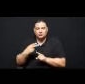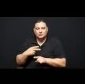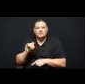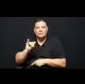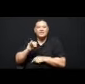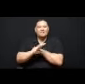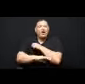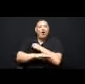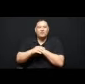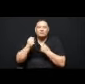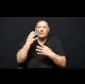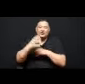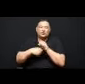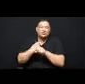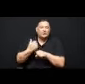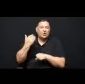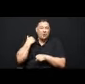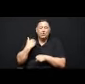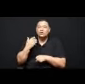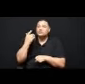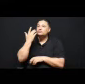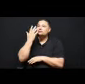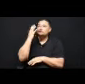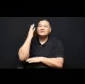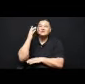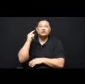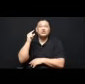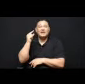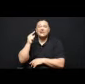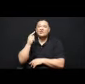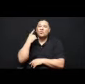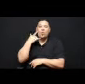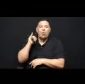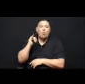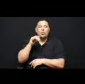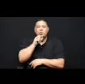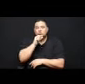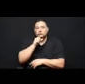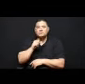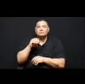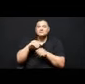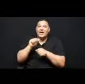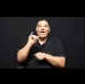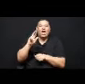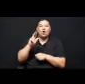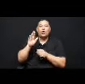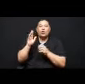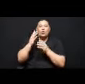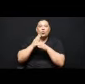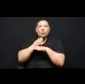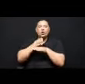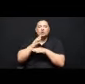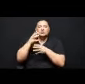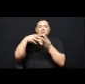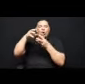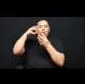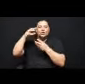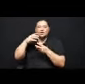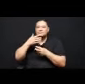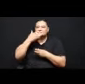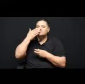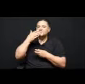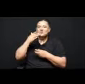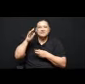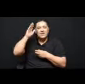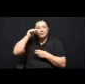are green, gold, and orange, and in the air wood smoke and fleeting aroma of stubborn apples not willing to let go and give